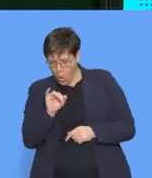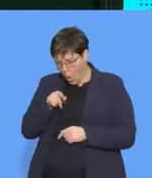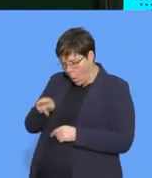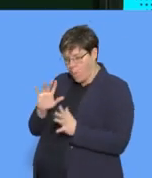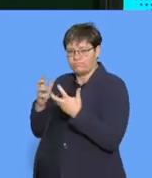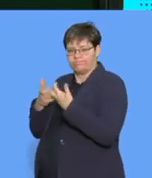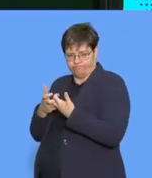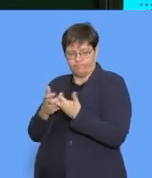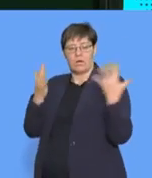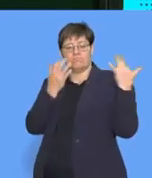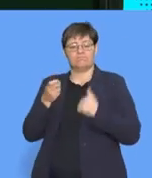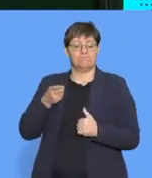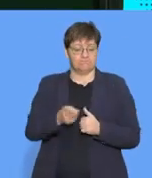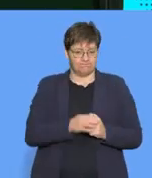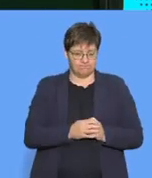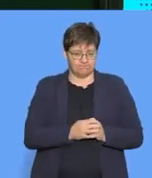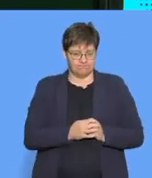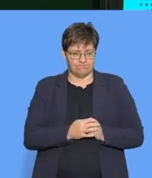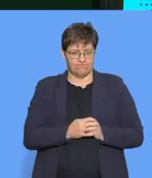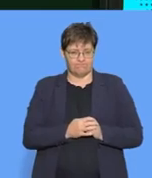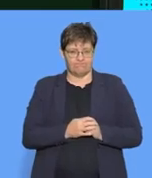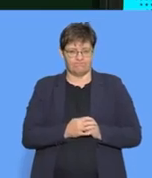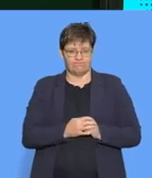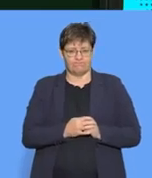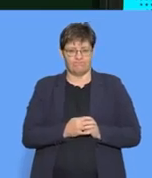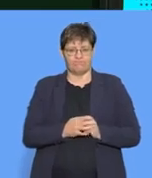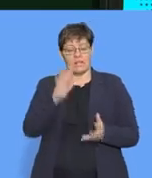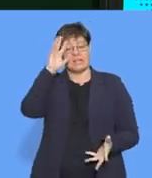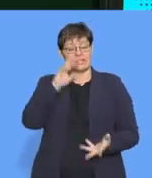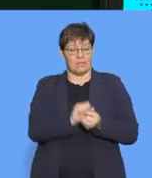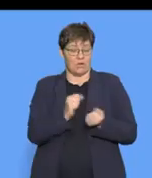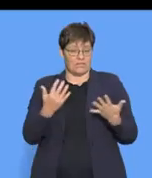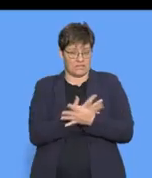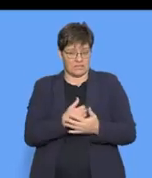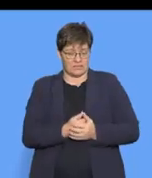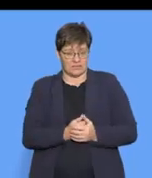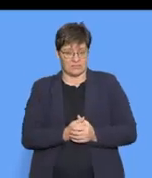most appropriate to use in any given situation. Let's summarize this quickly.